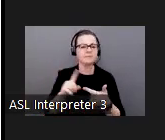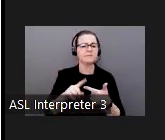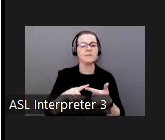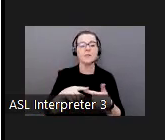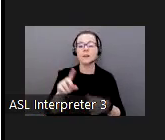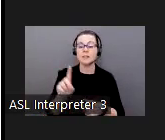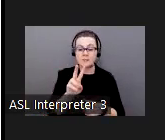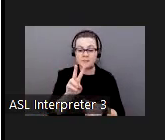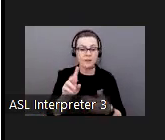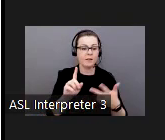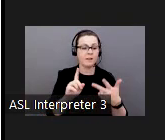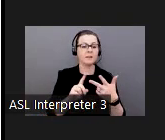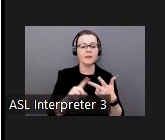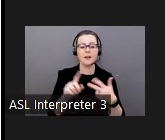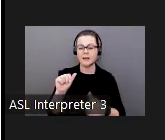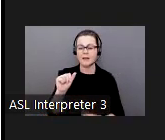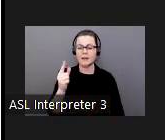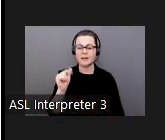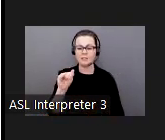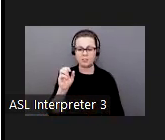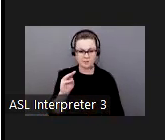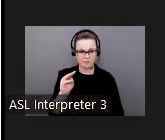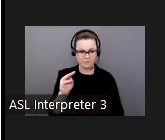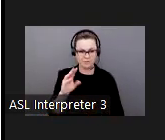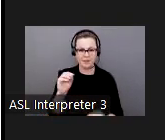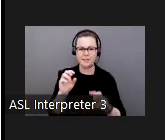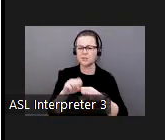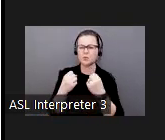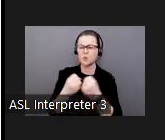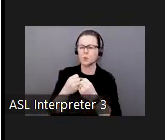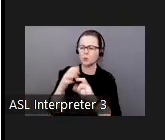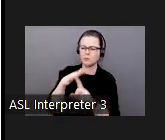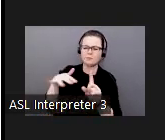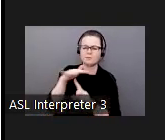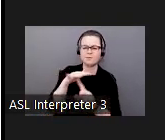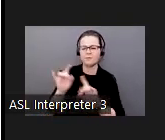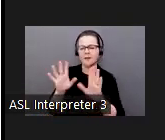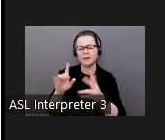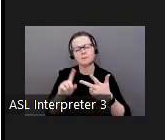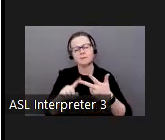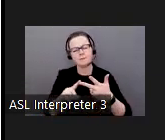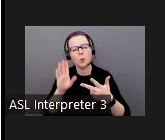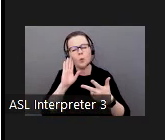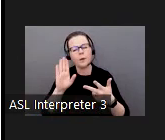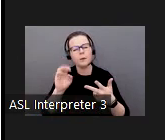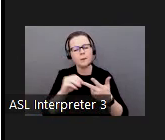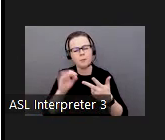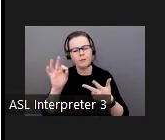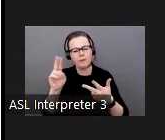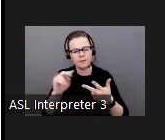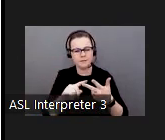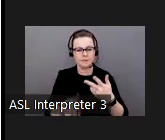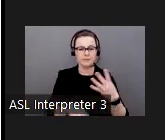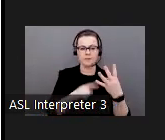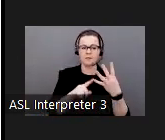social ecology of violence. Okay, I'll make that more fun than it sounds. And looking at the